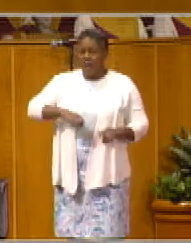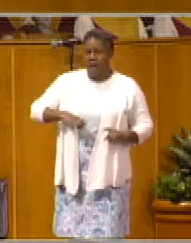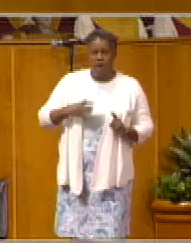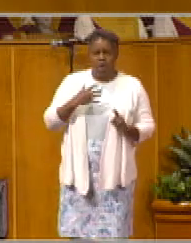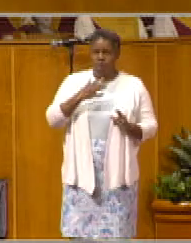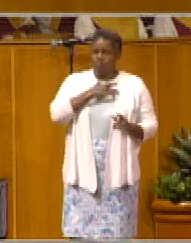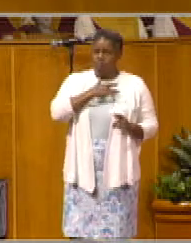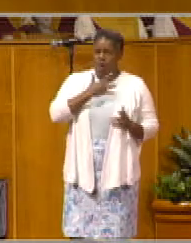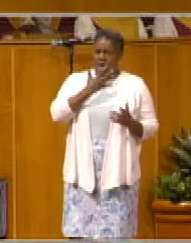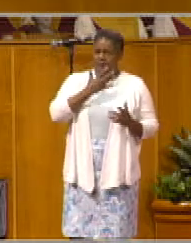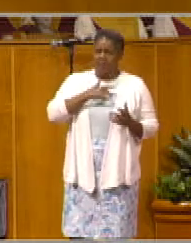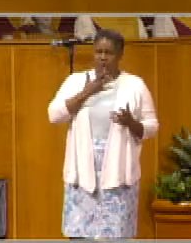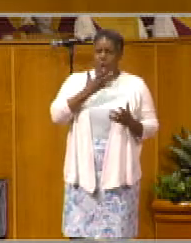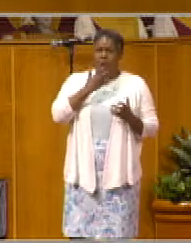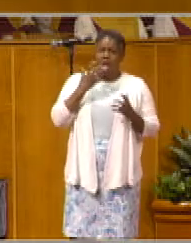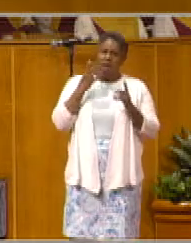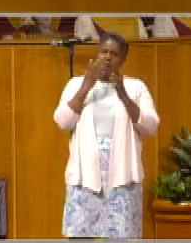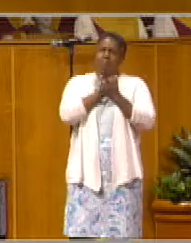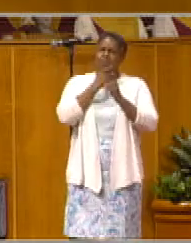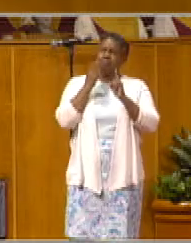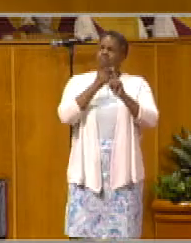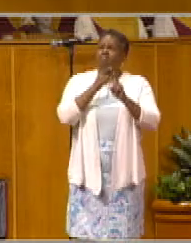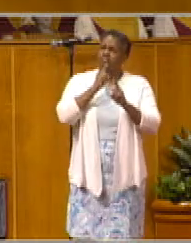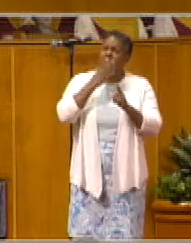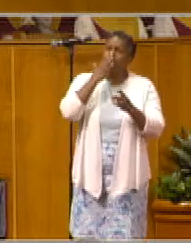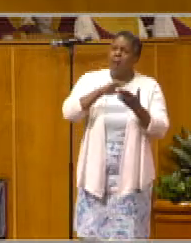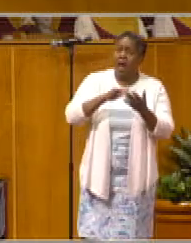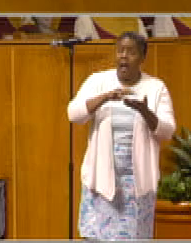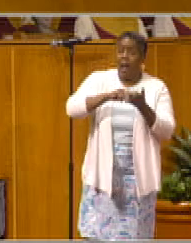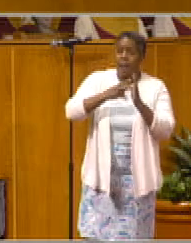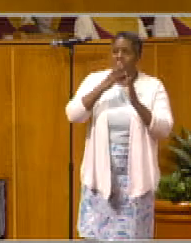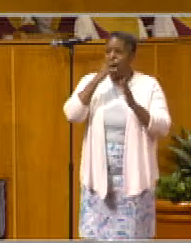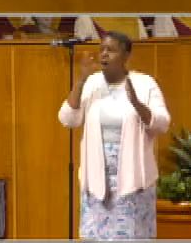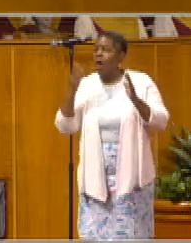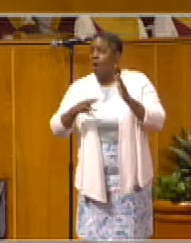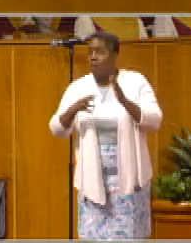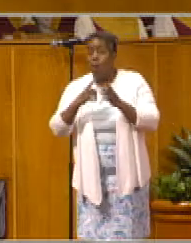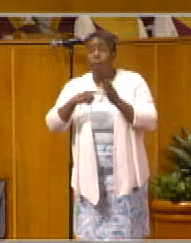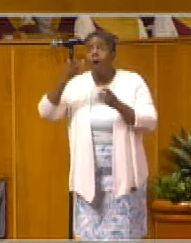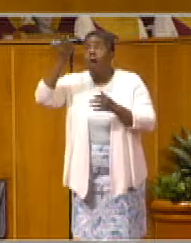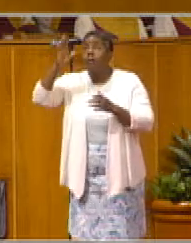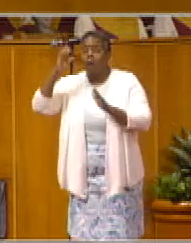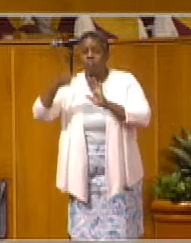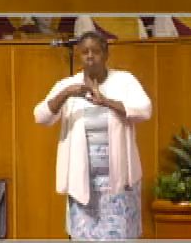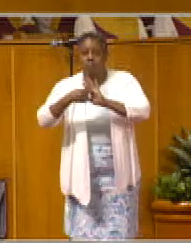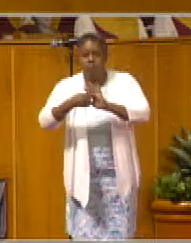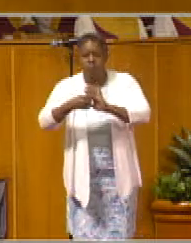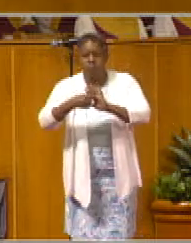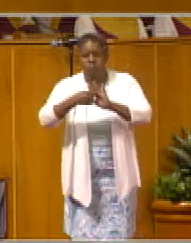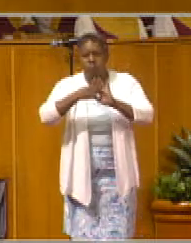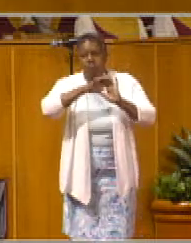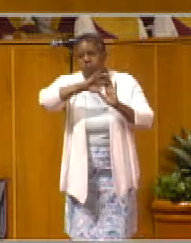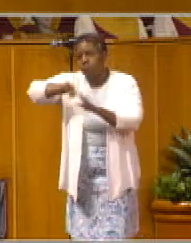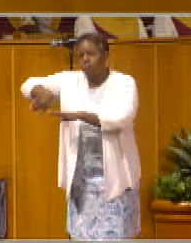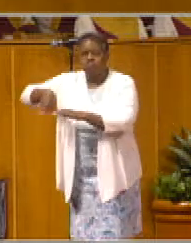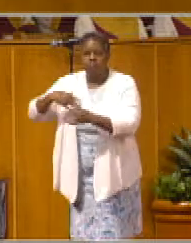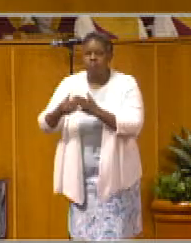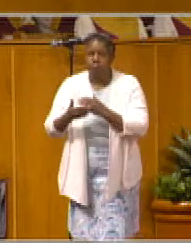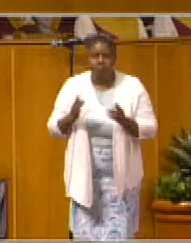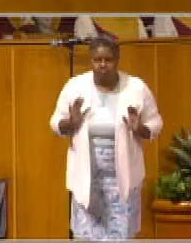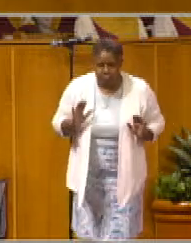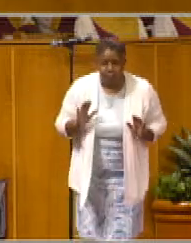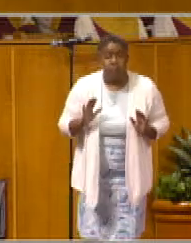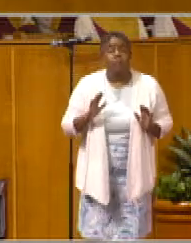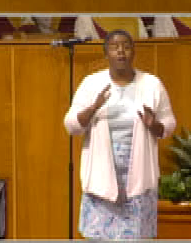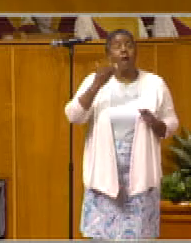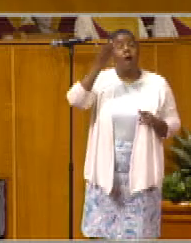it so badly that you ignore the signs God is giving you. It says, Paul, you sailed in the wrong